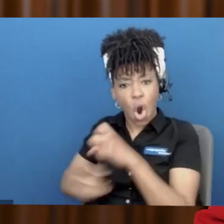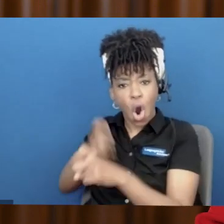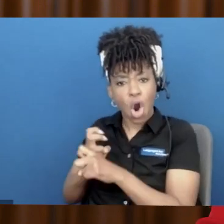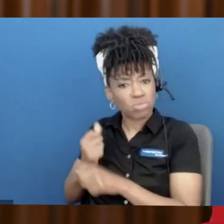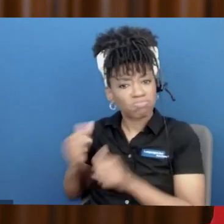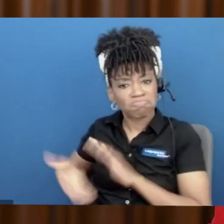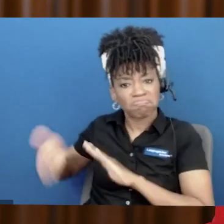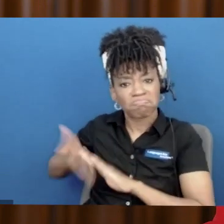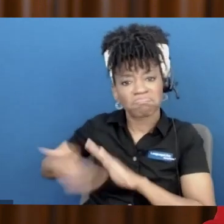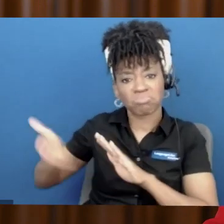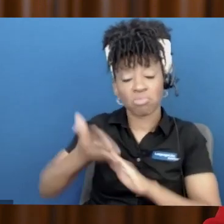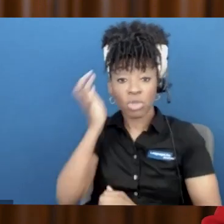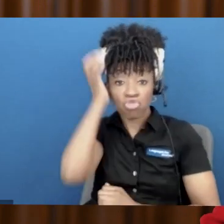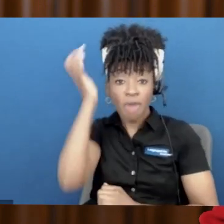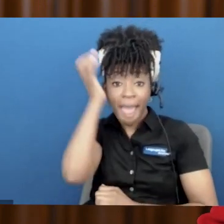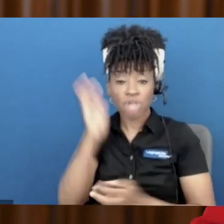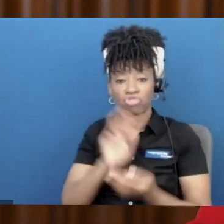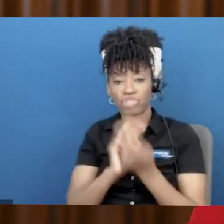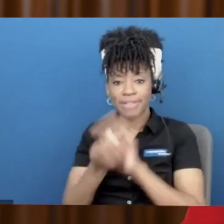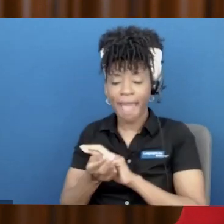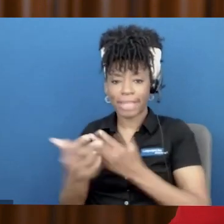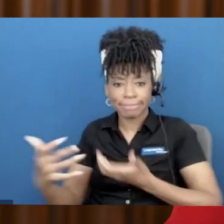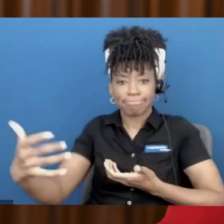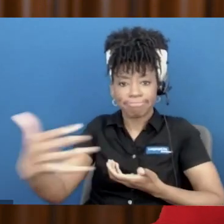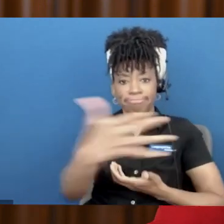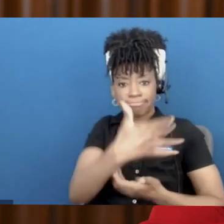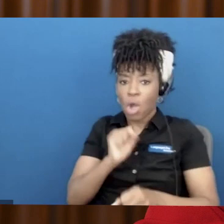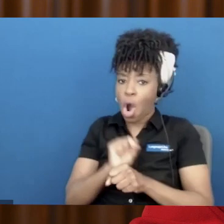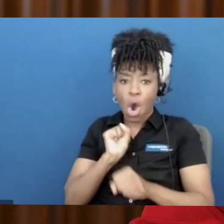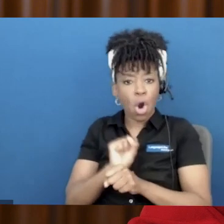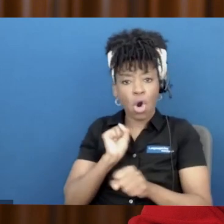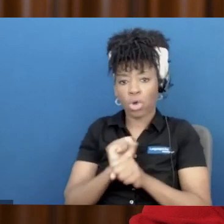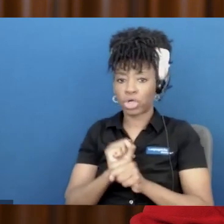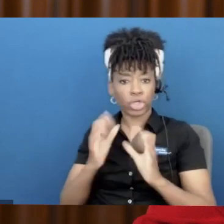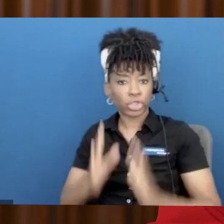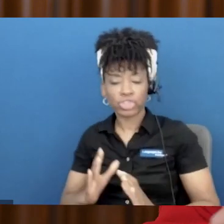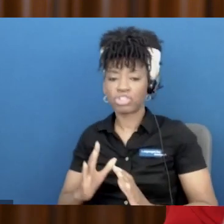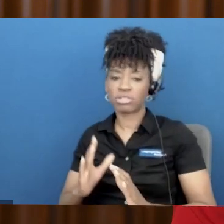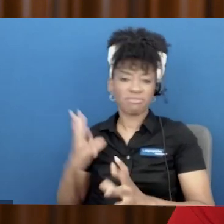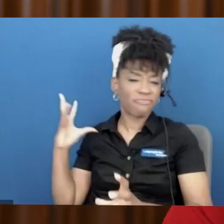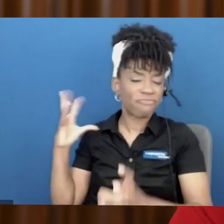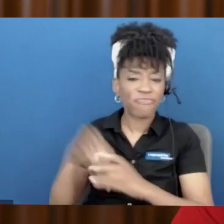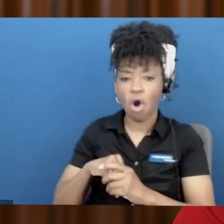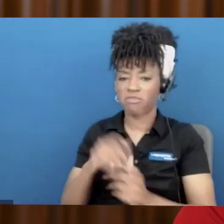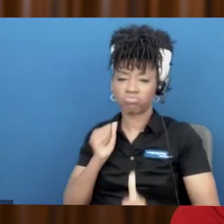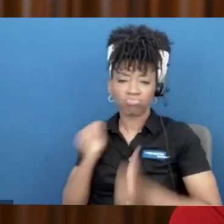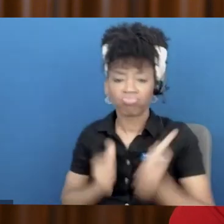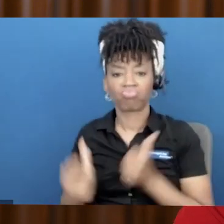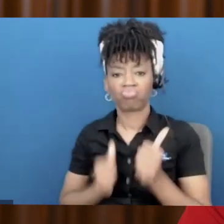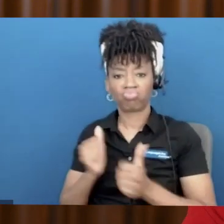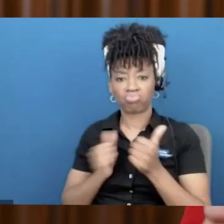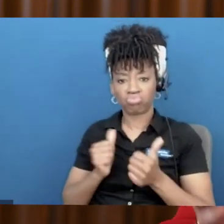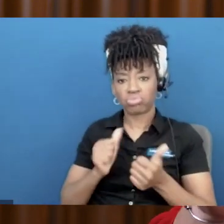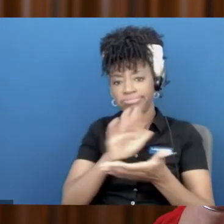beat on picking up garbage and recycling, thanks to our hardworking streets department. Street repairs, infrastructure construction, stormwater